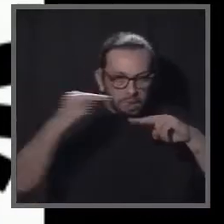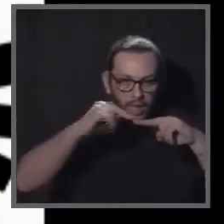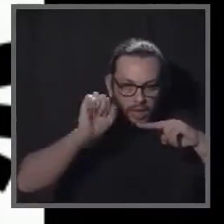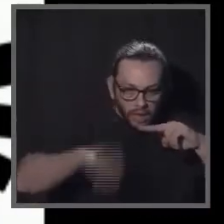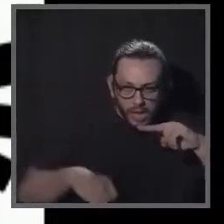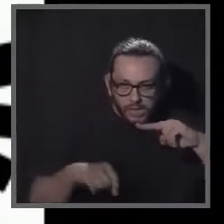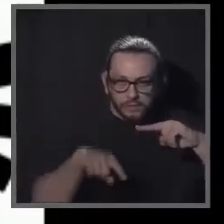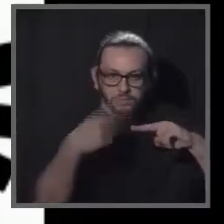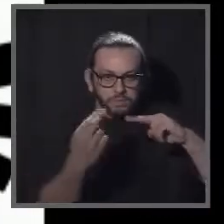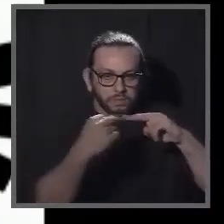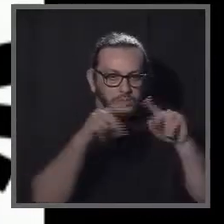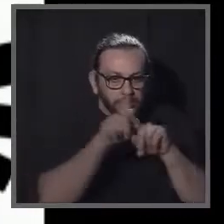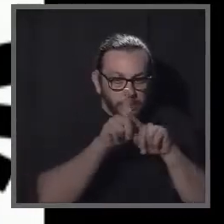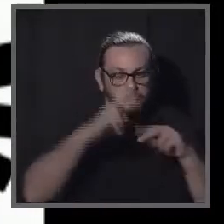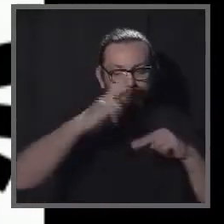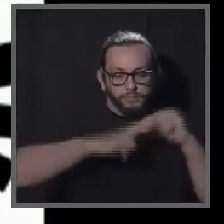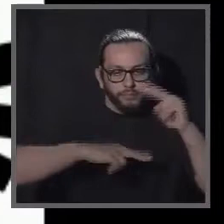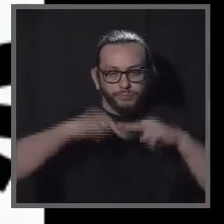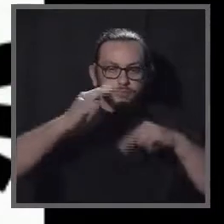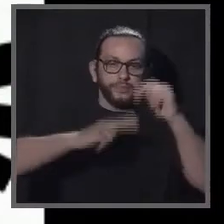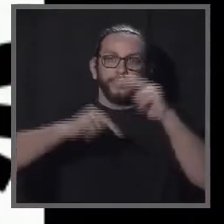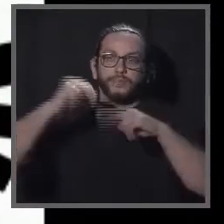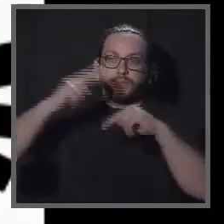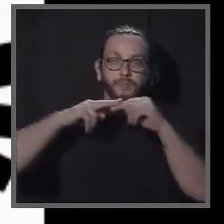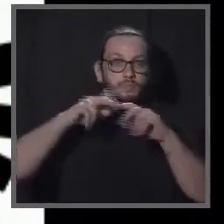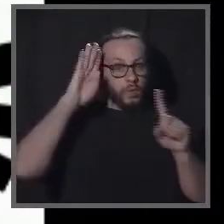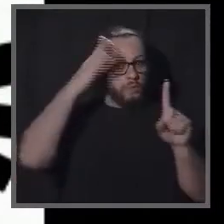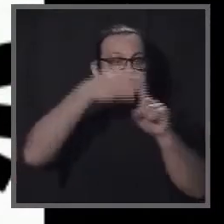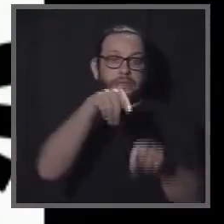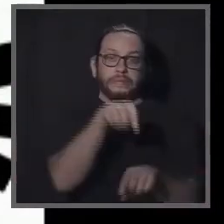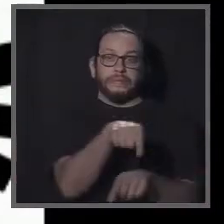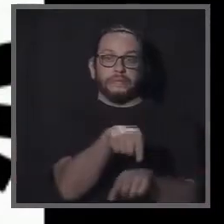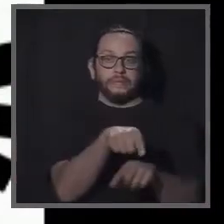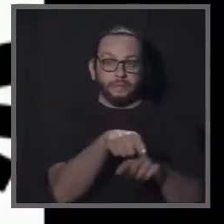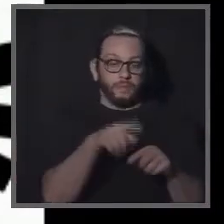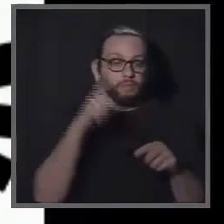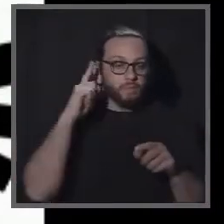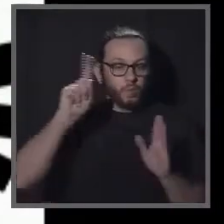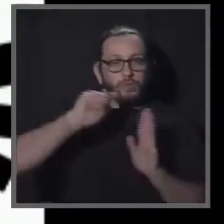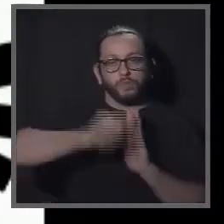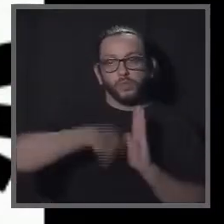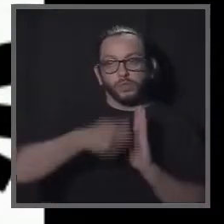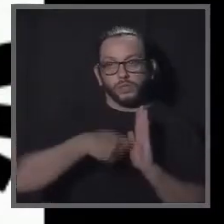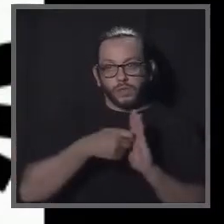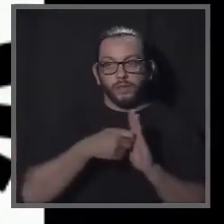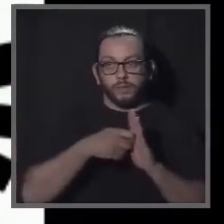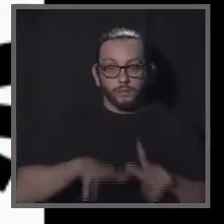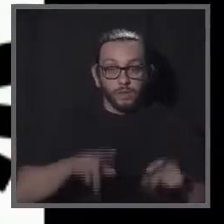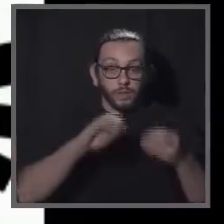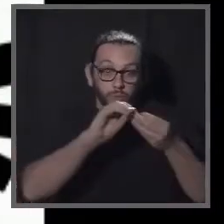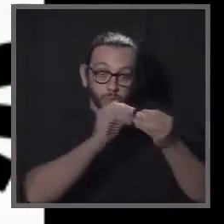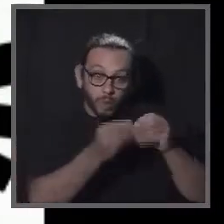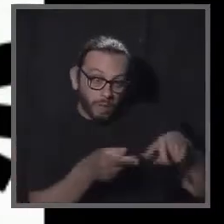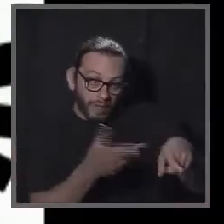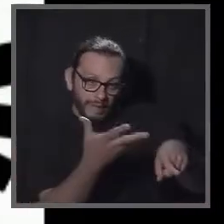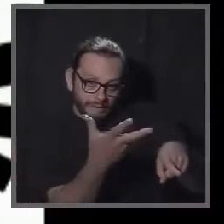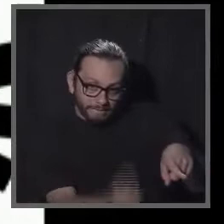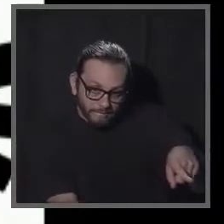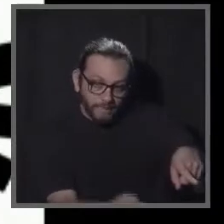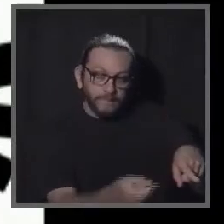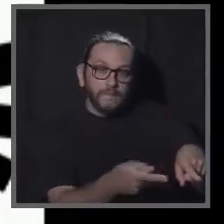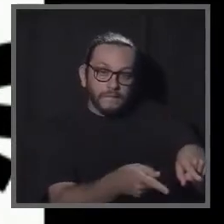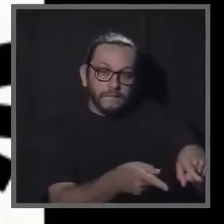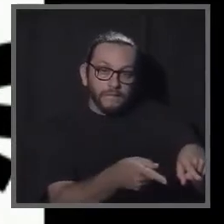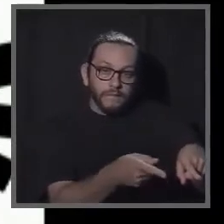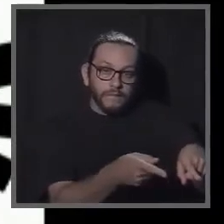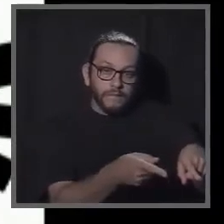to be developed from the issues that were raised there. So I shall say